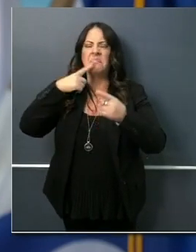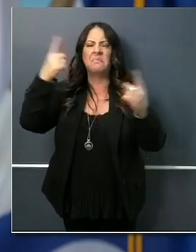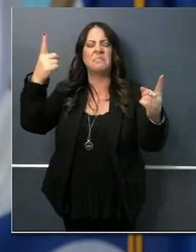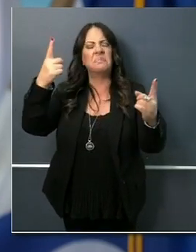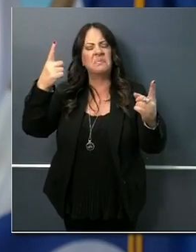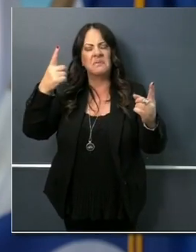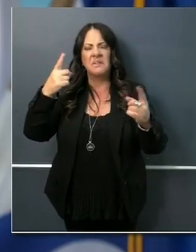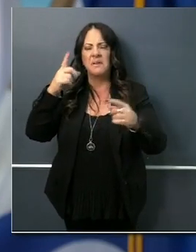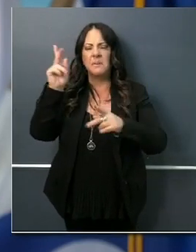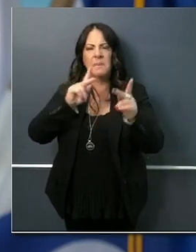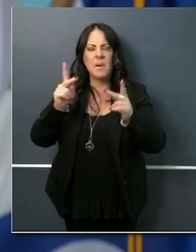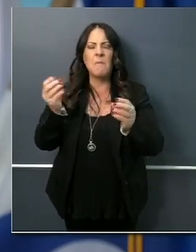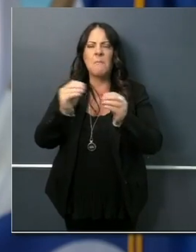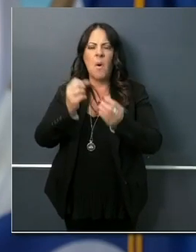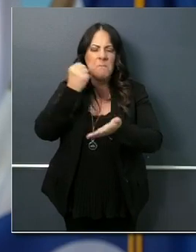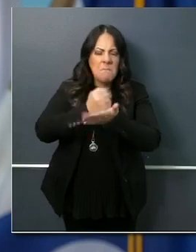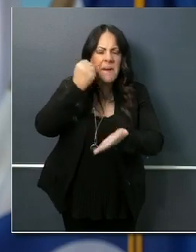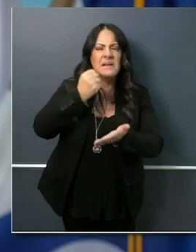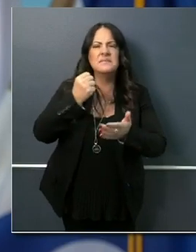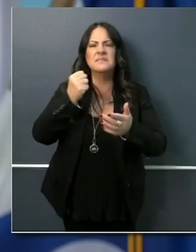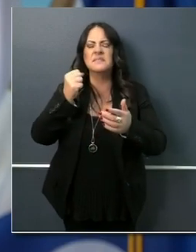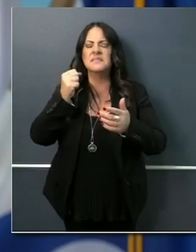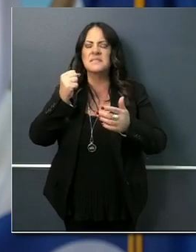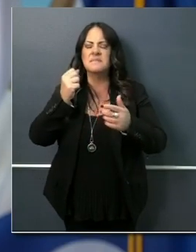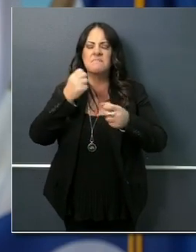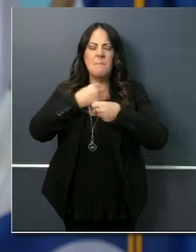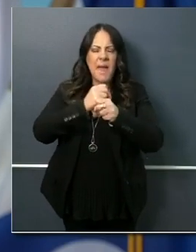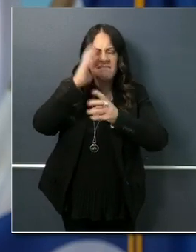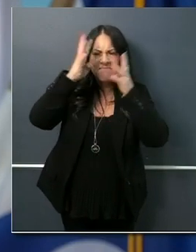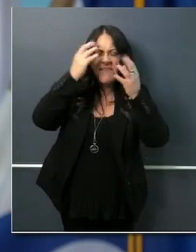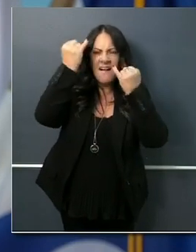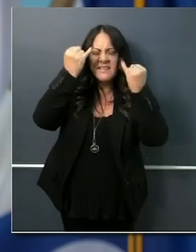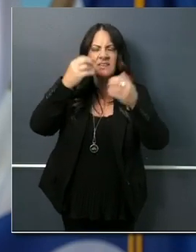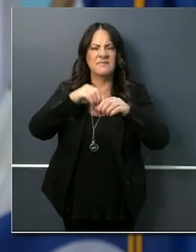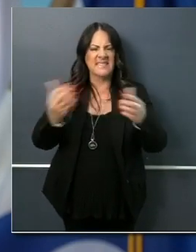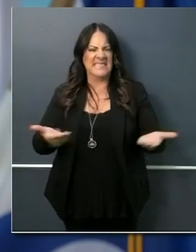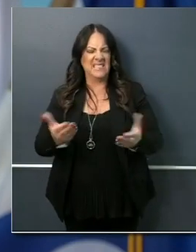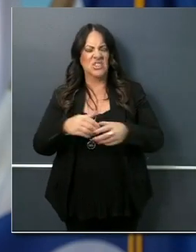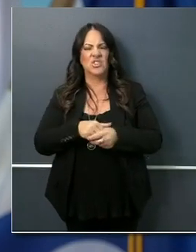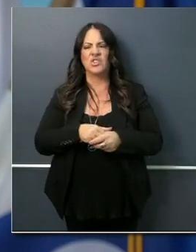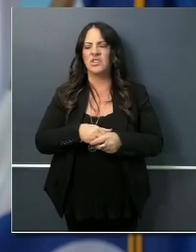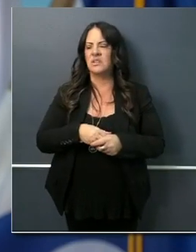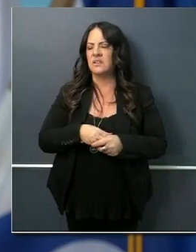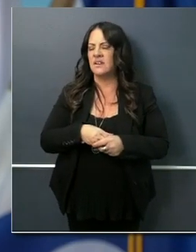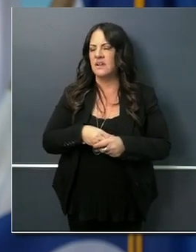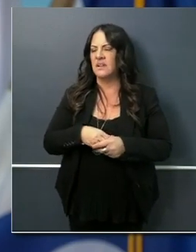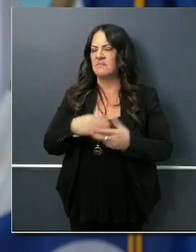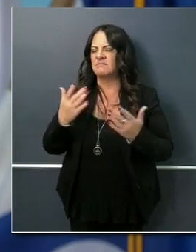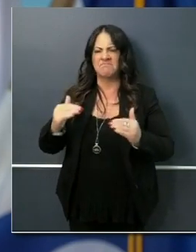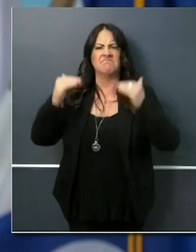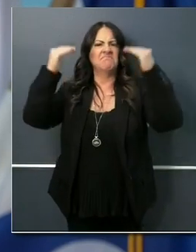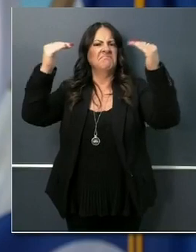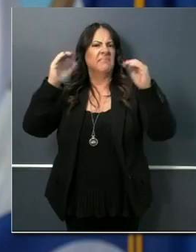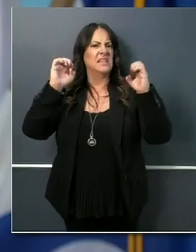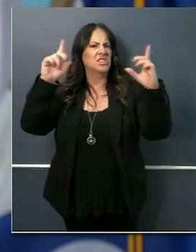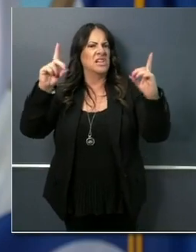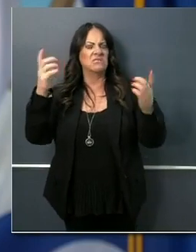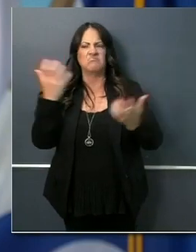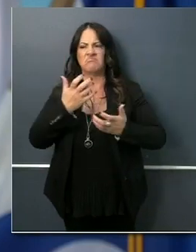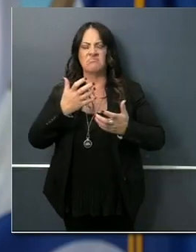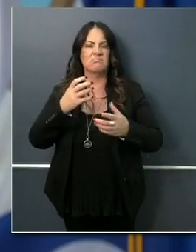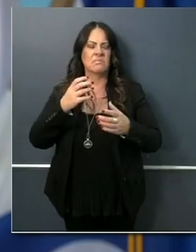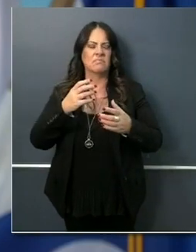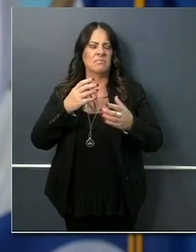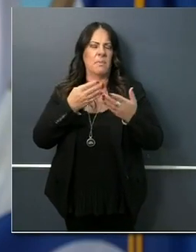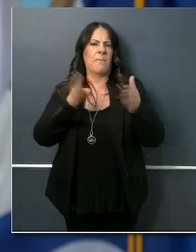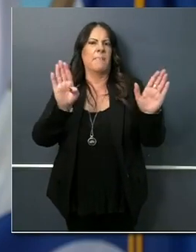more patents, more venture capital than any other part of the globe, the finest system of higher education, public higher education anywhere in the